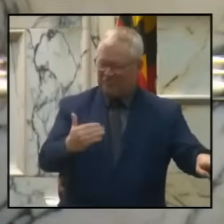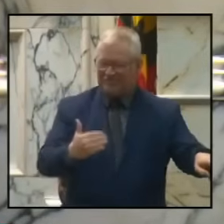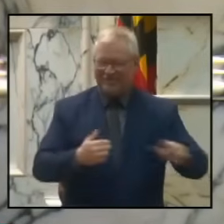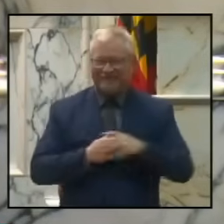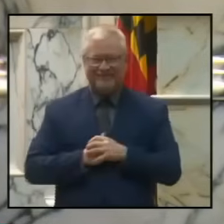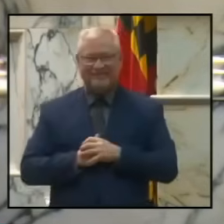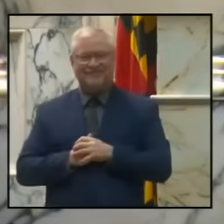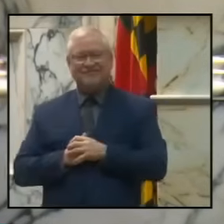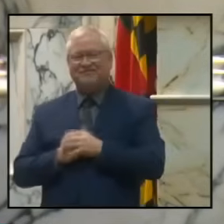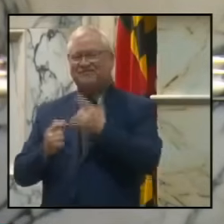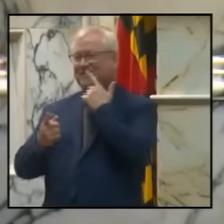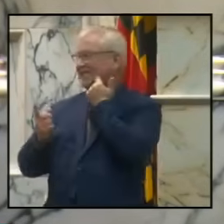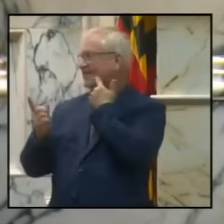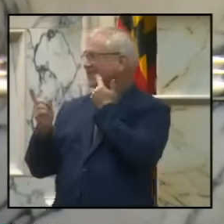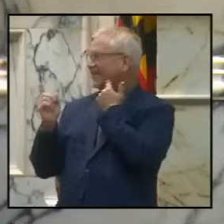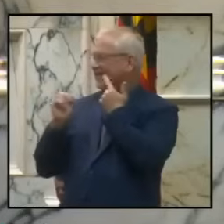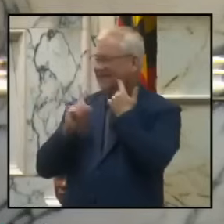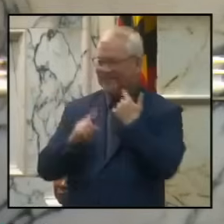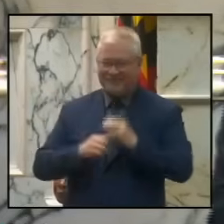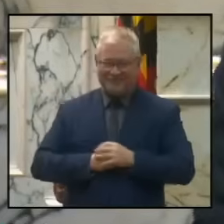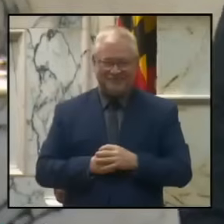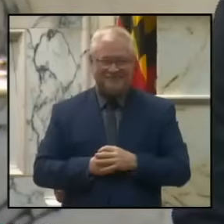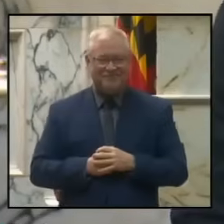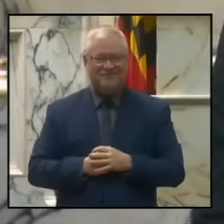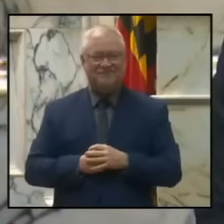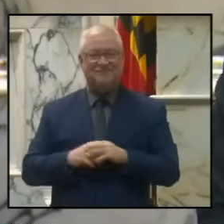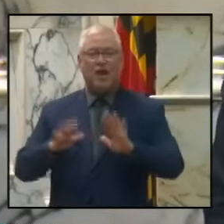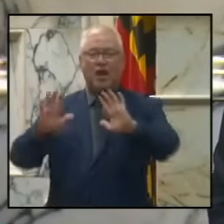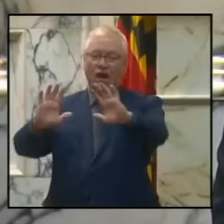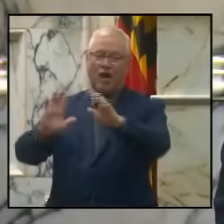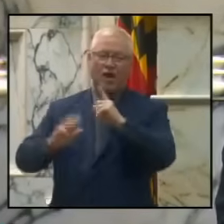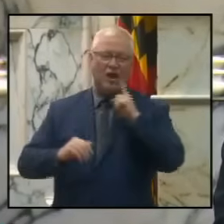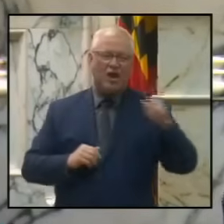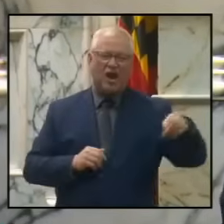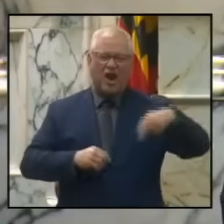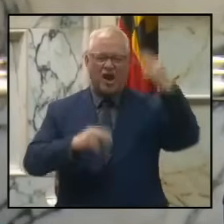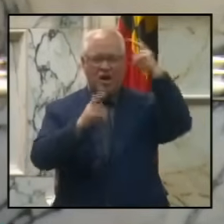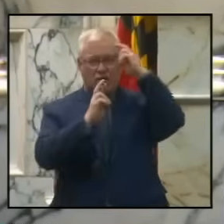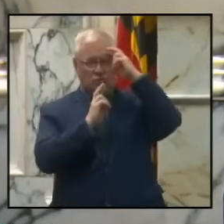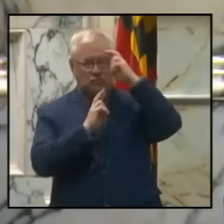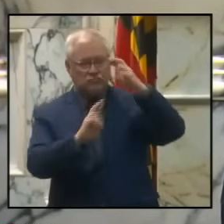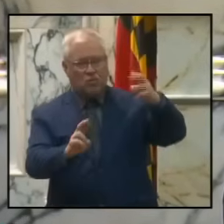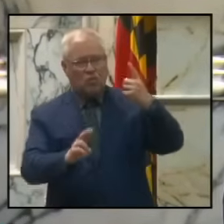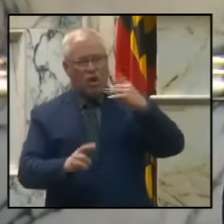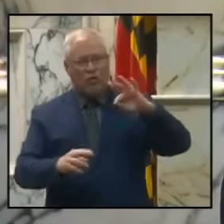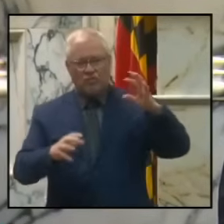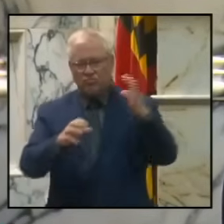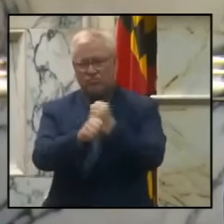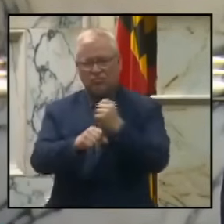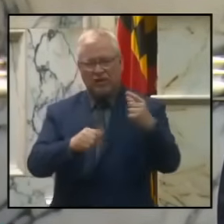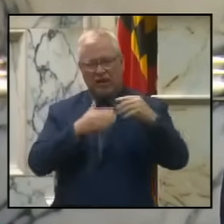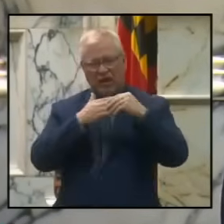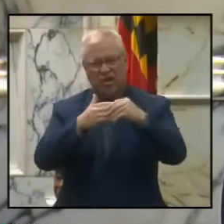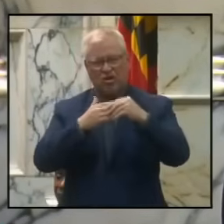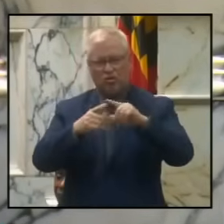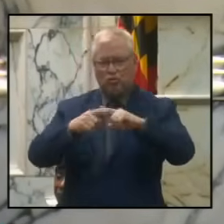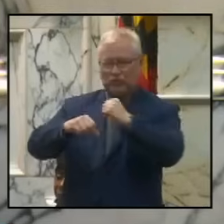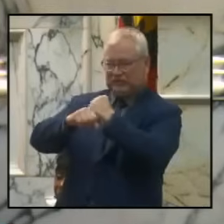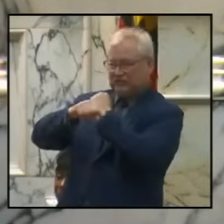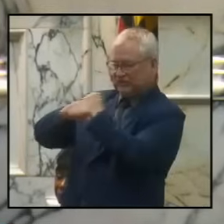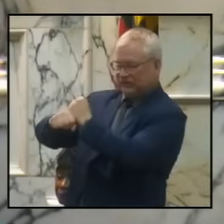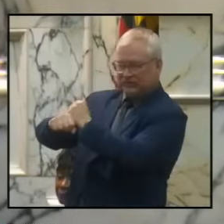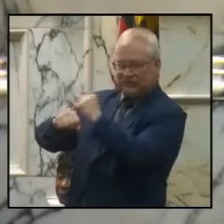That is true. He is widely regarded as one of America's most respected leaders in defense,